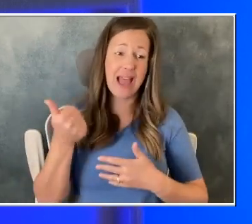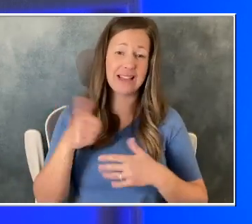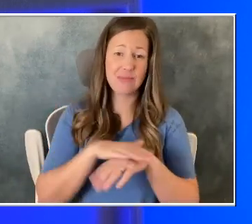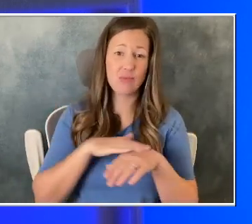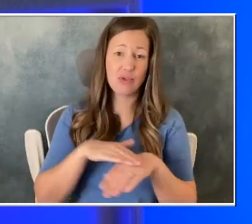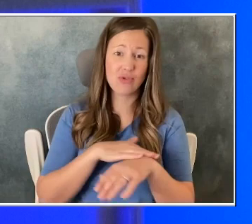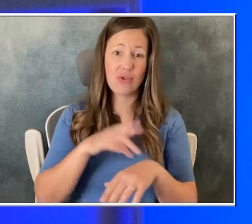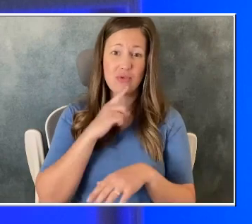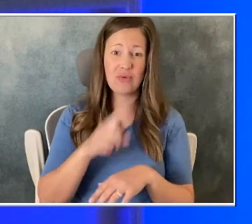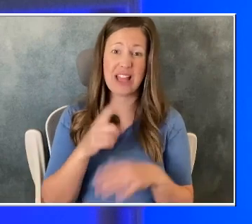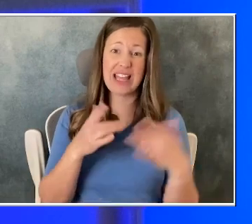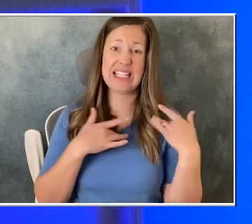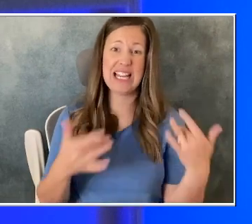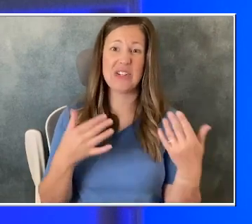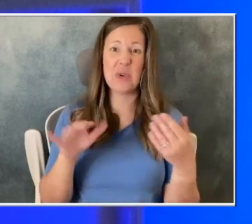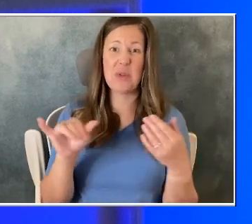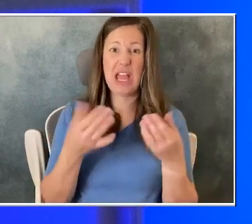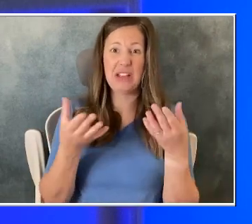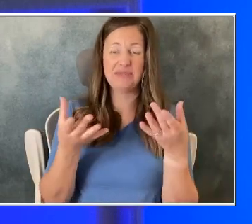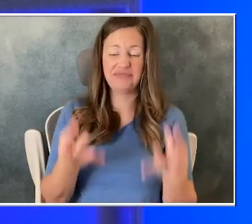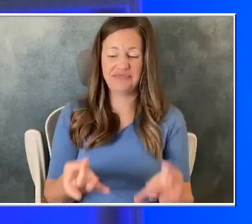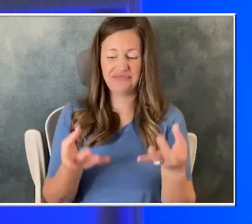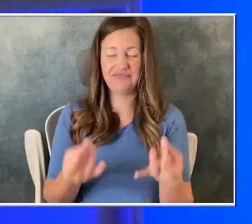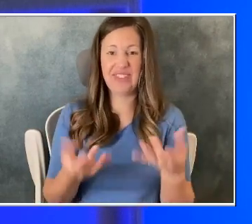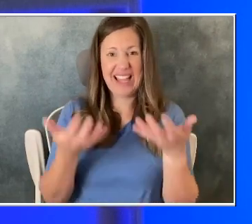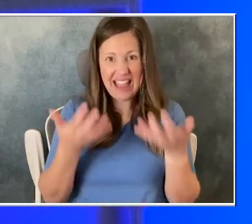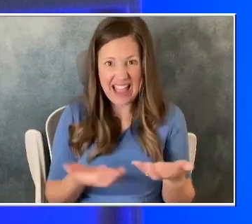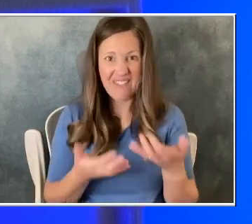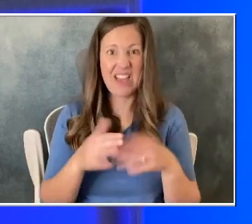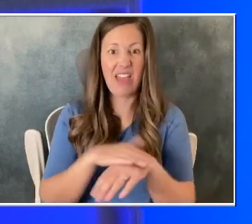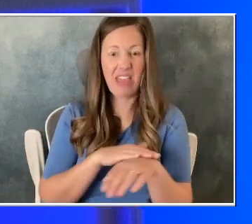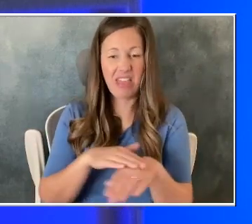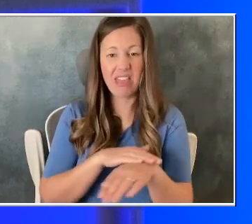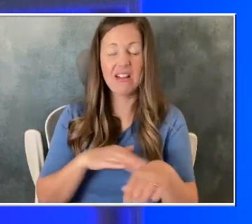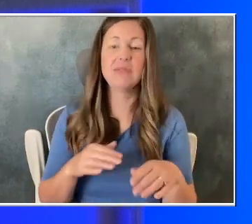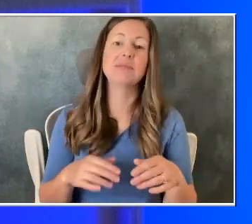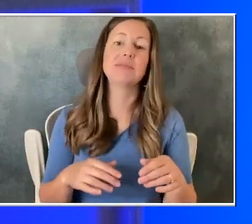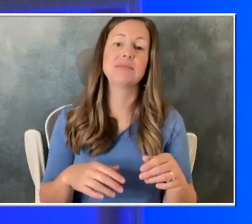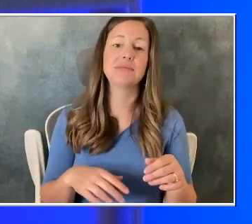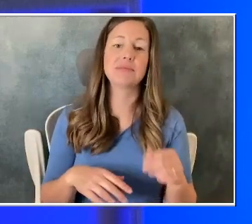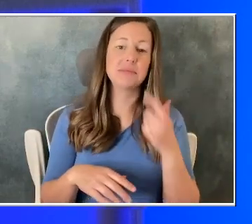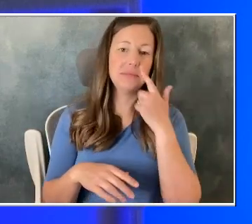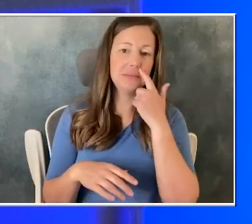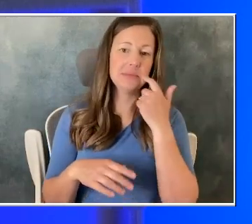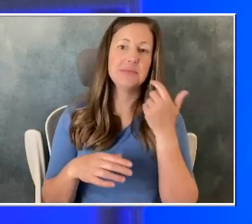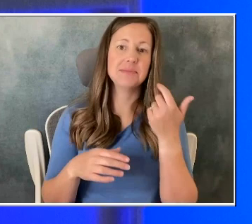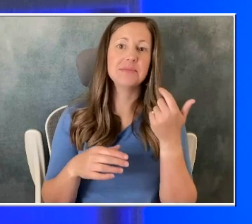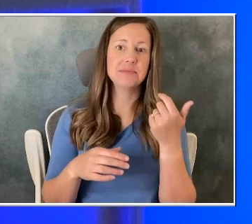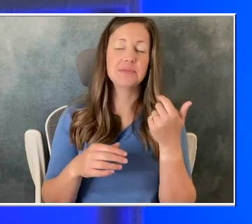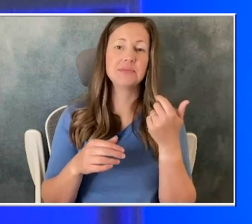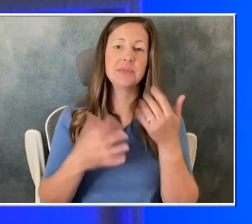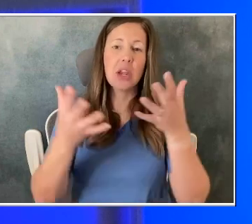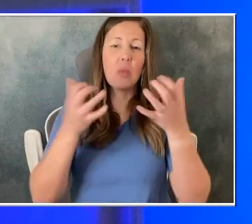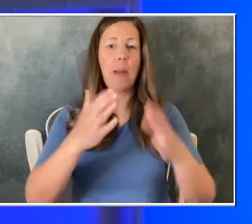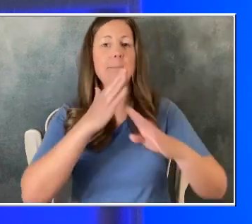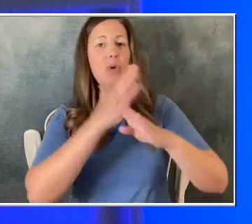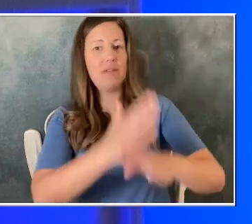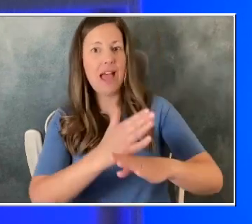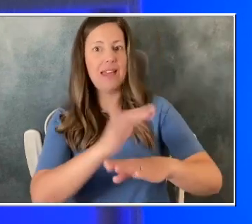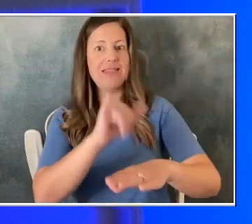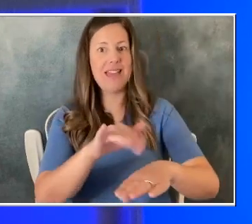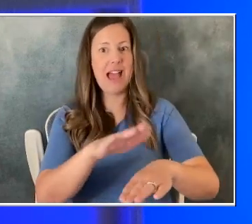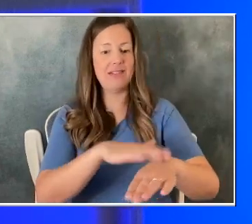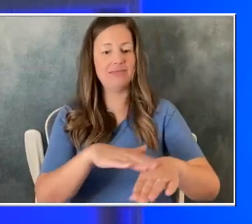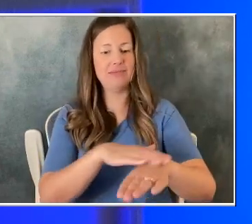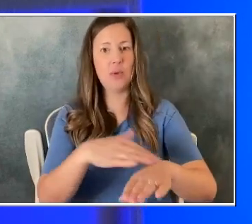goopiest moisturizers. You're not really adding moisture back to your skin as much as you're preventing the escape of moisture. And you want to help keep